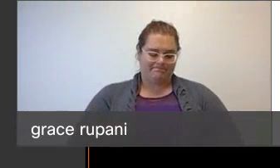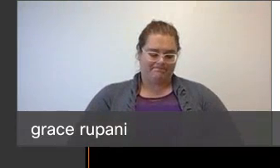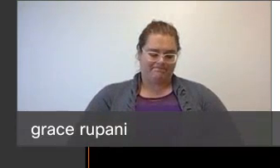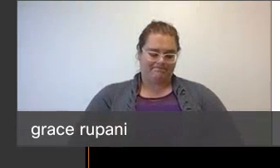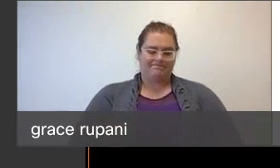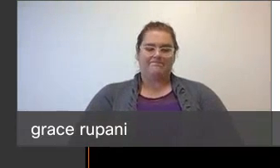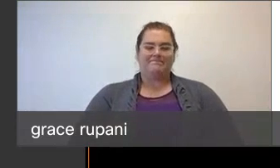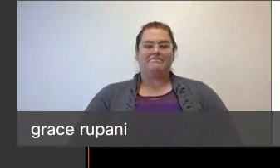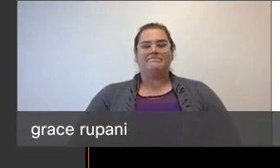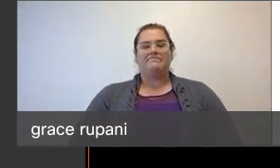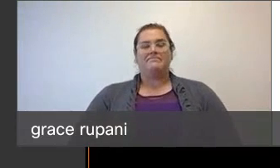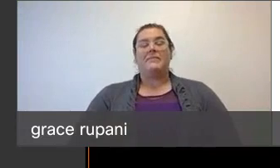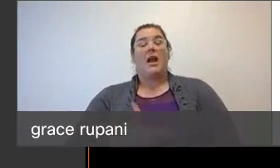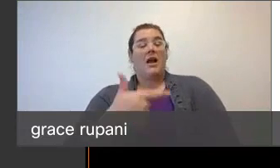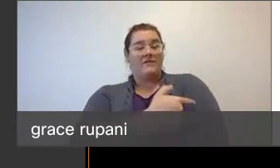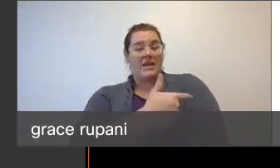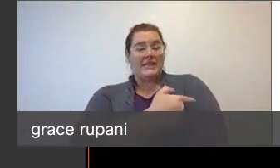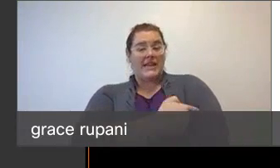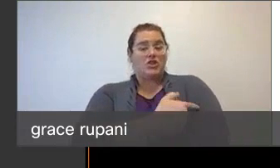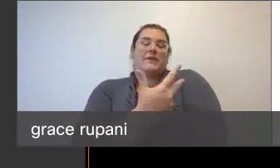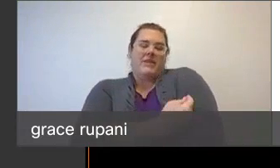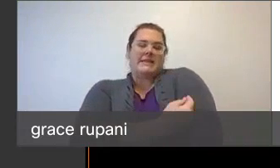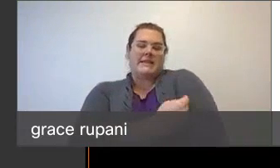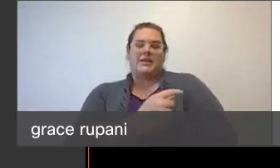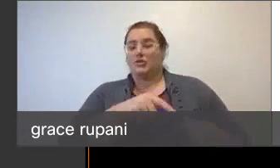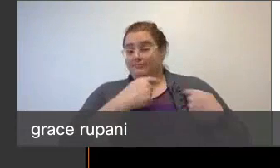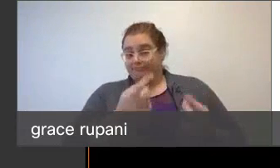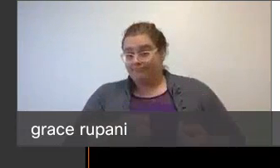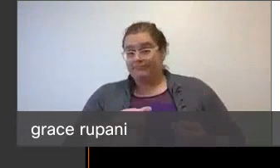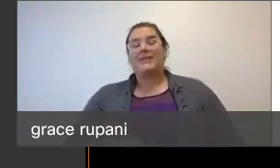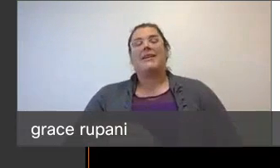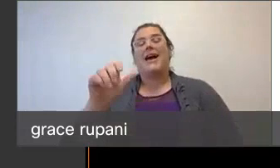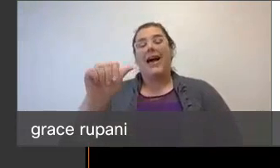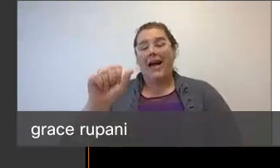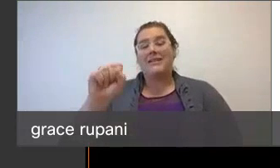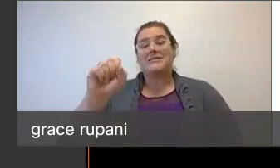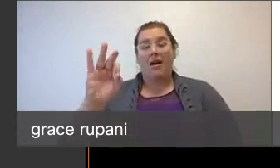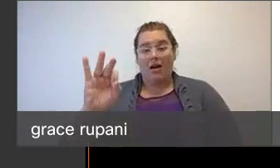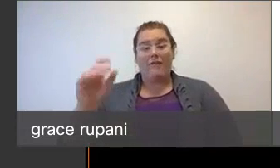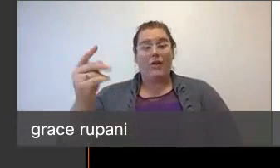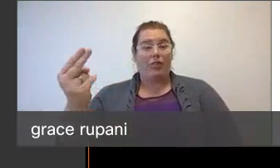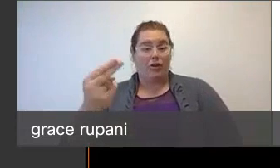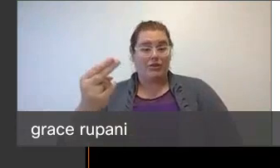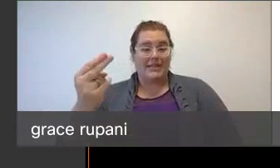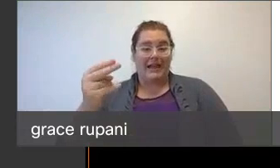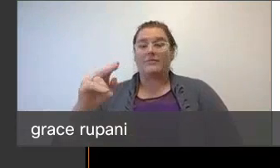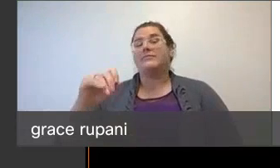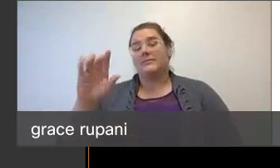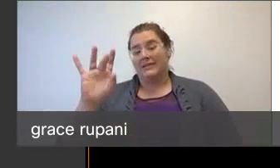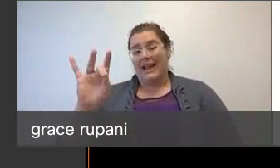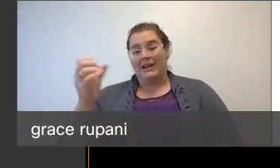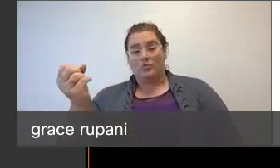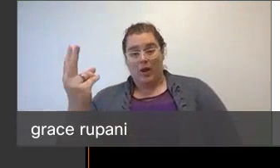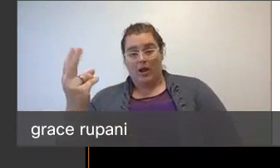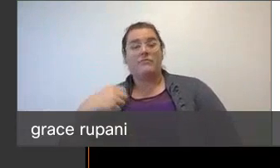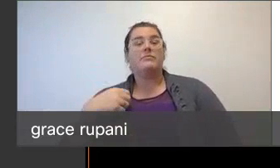Vaccinations to date, as of Thursday, people supported by DDA, we're at 76% of the